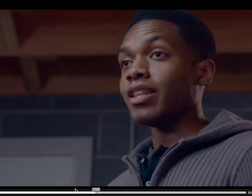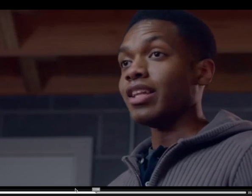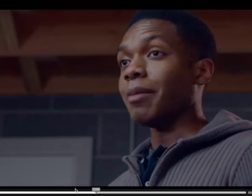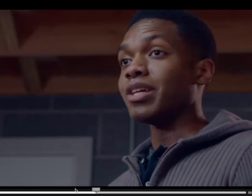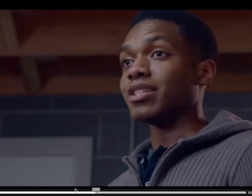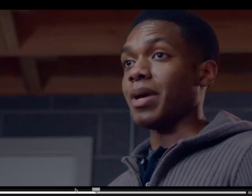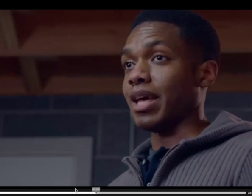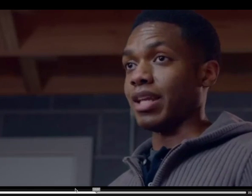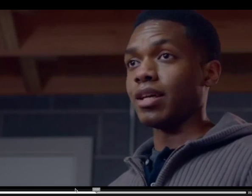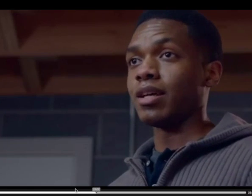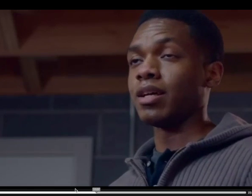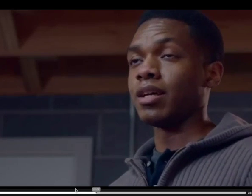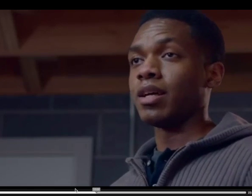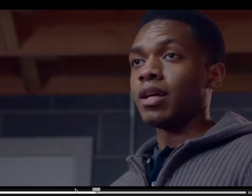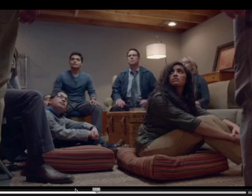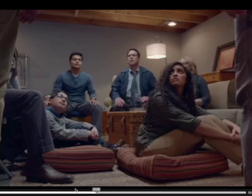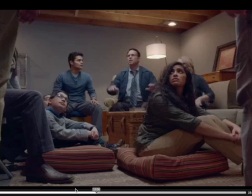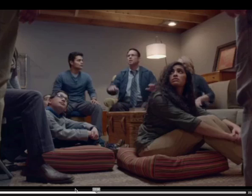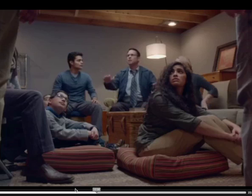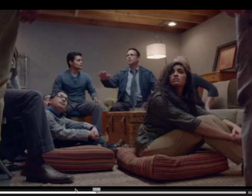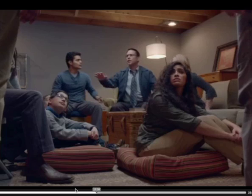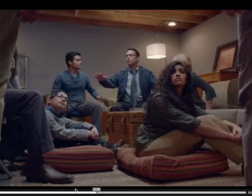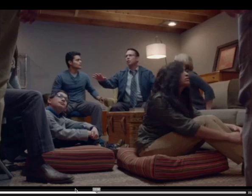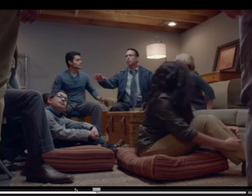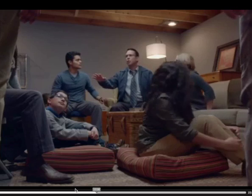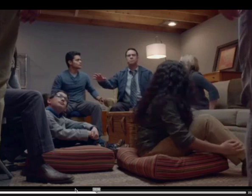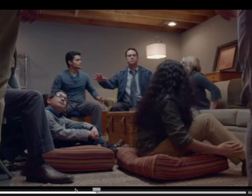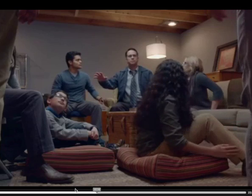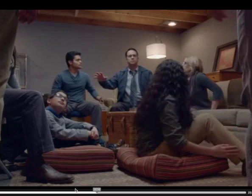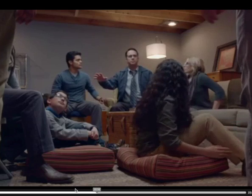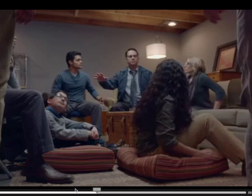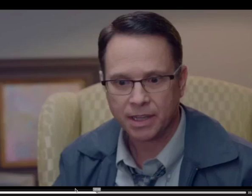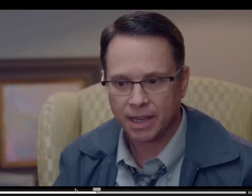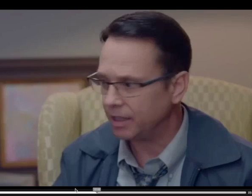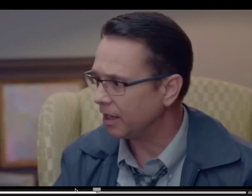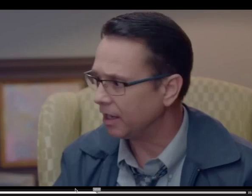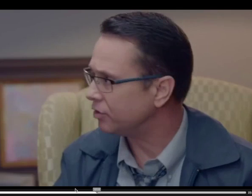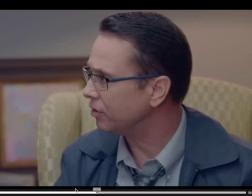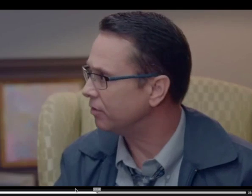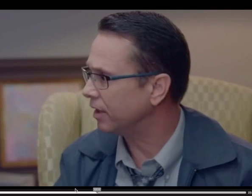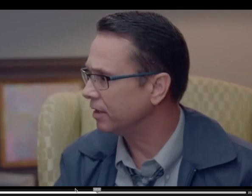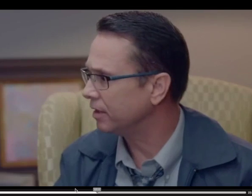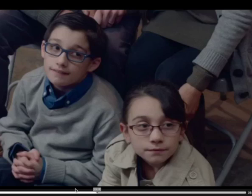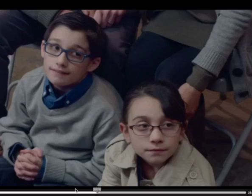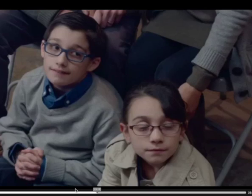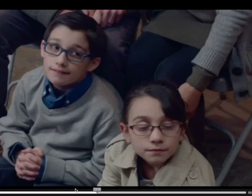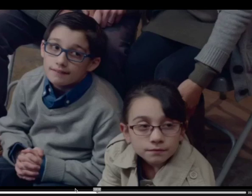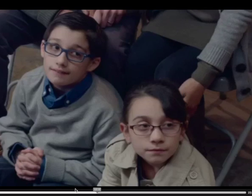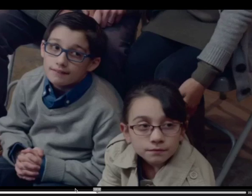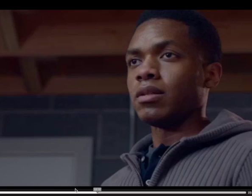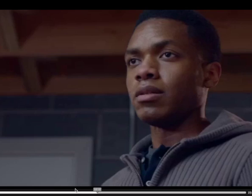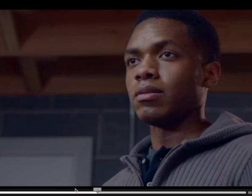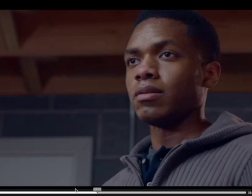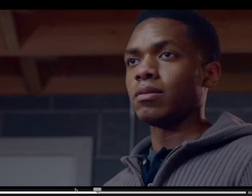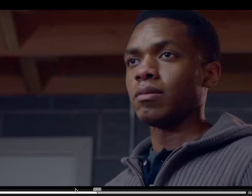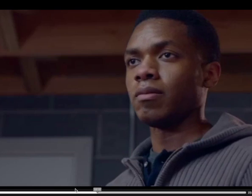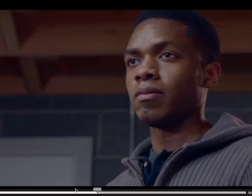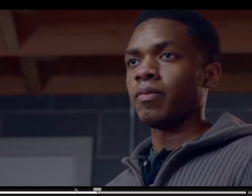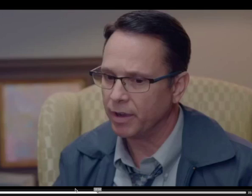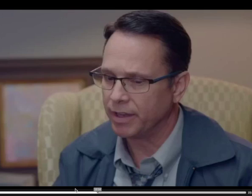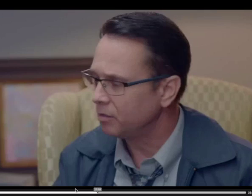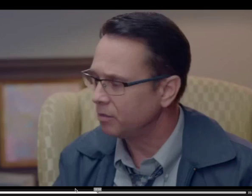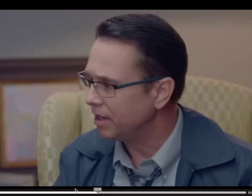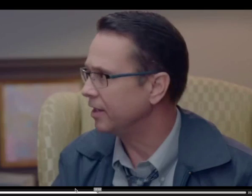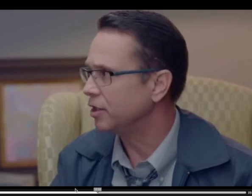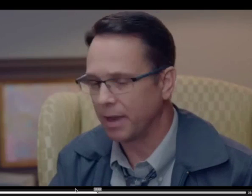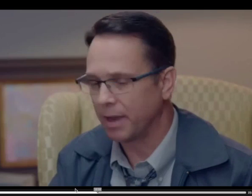Yeah, the neighborhood's in a panic. Let's stay calm and lean on Jehovah. At